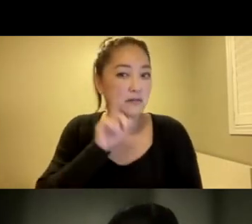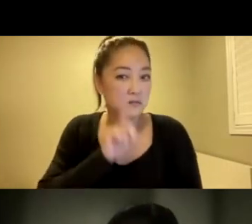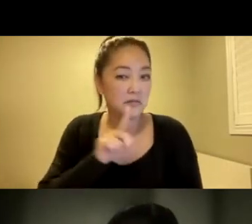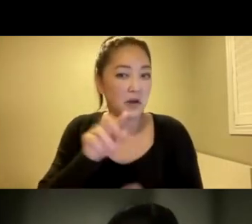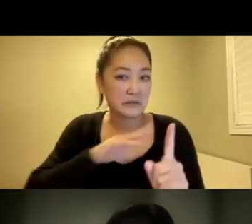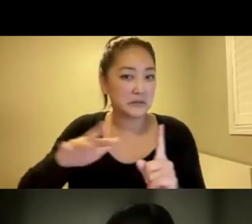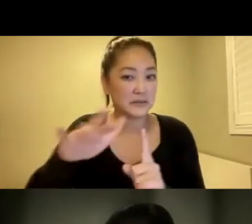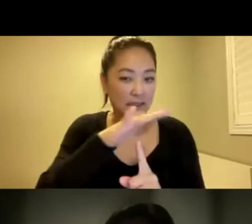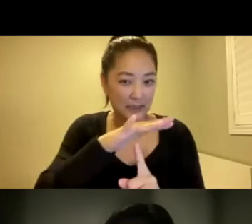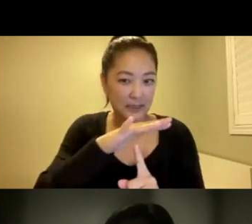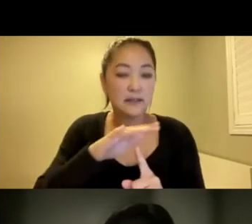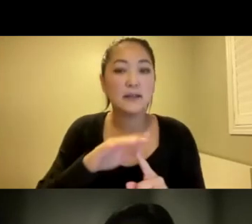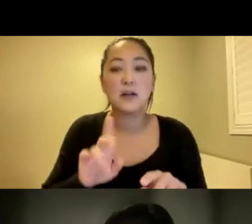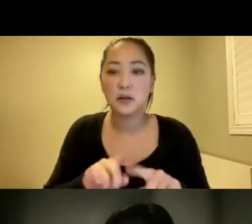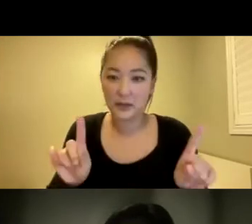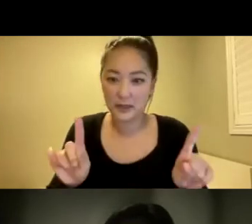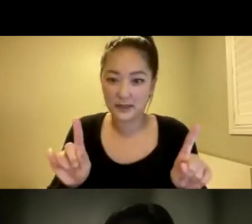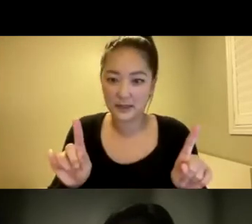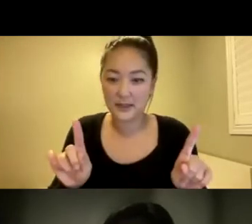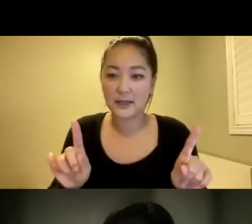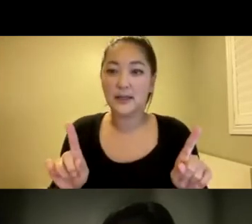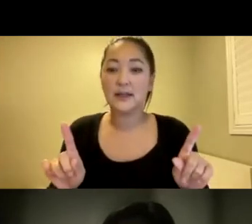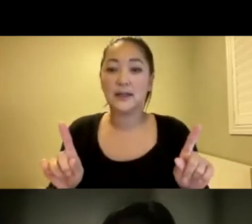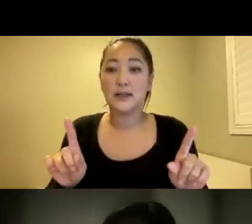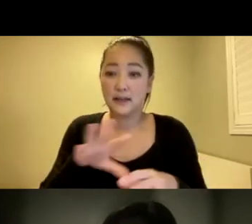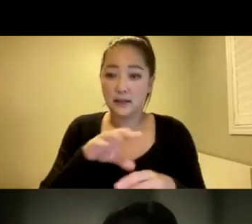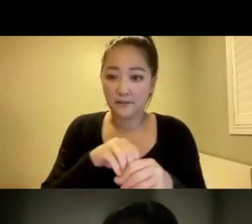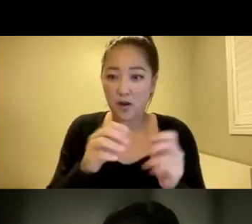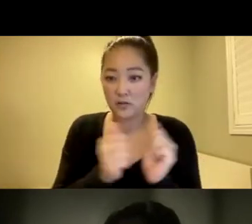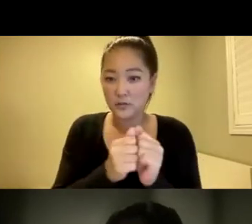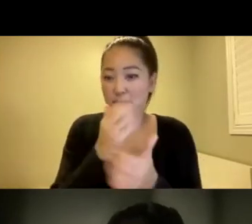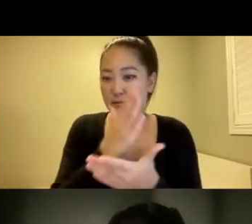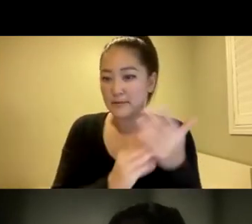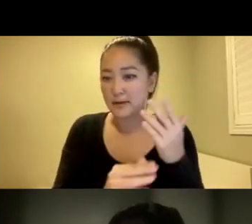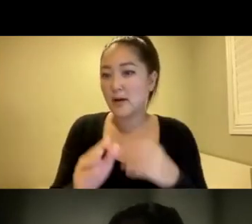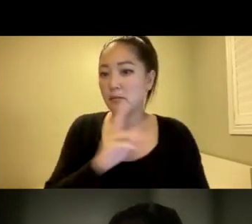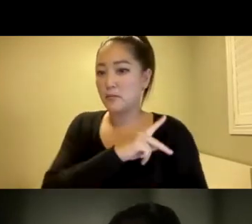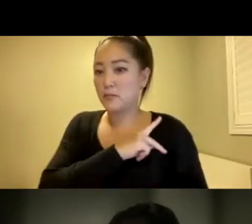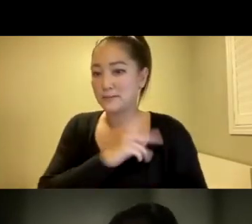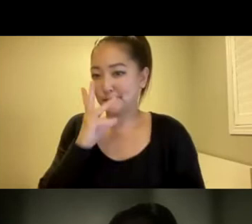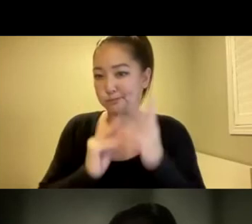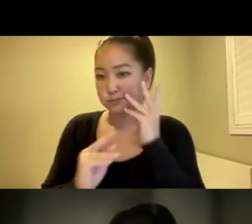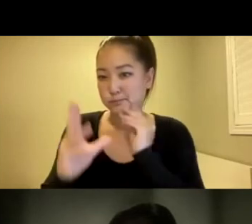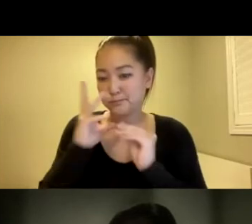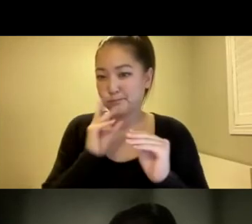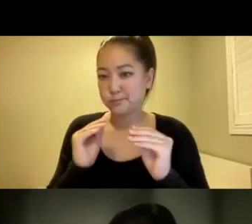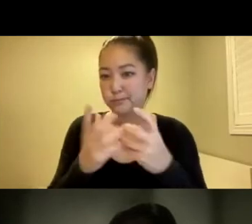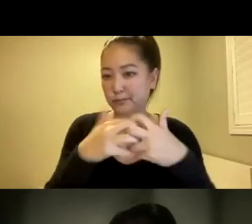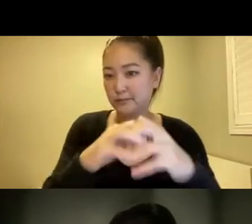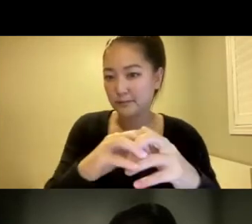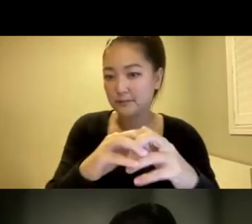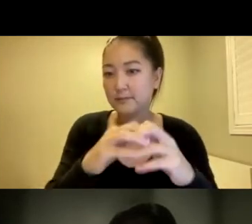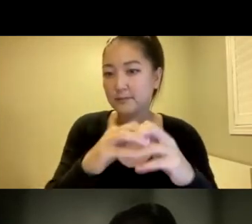with some personal experience that you're infusing into it. So tell us about where the show is set